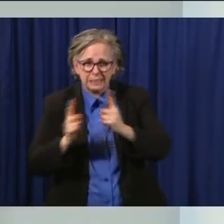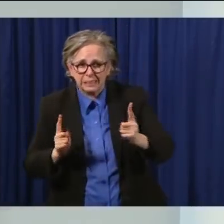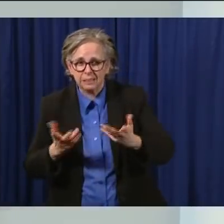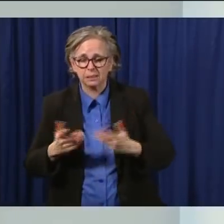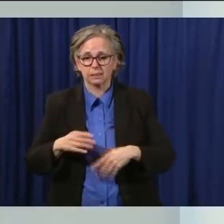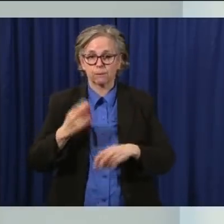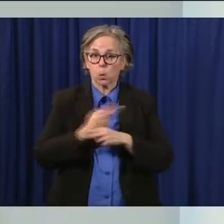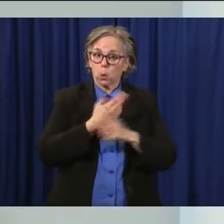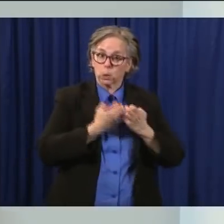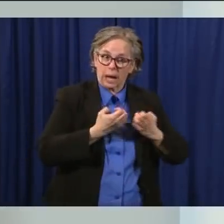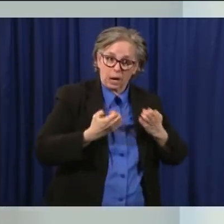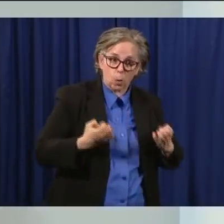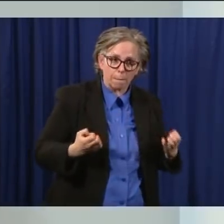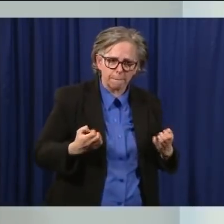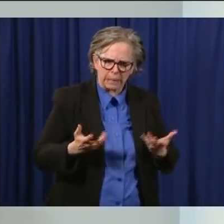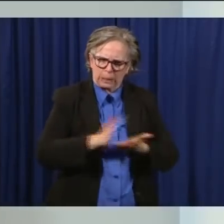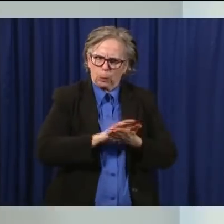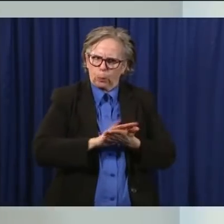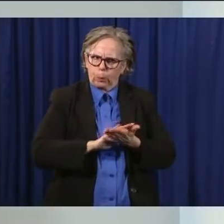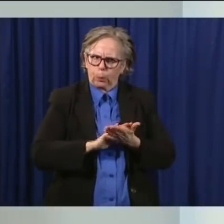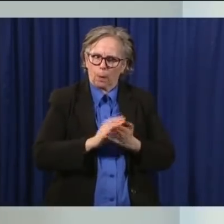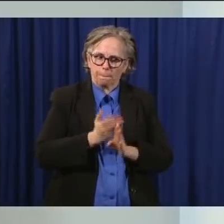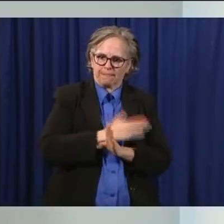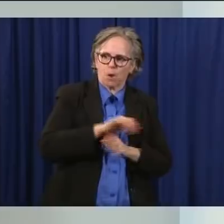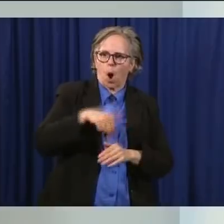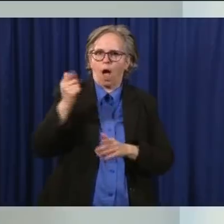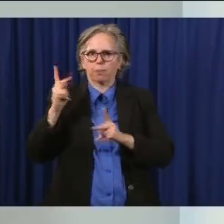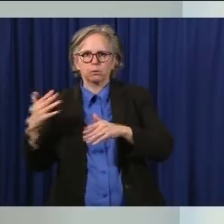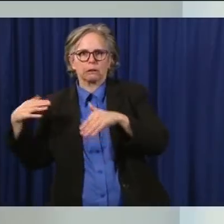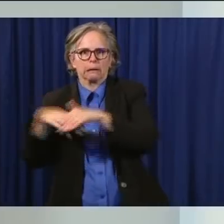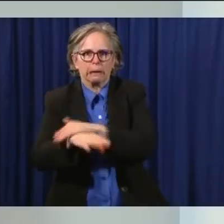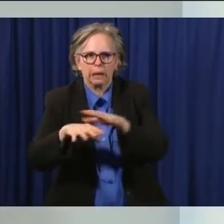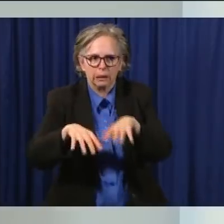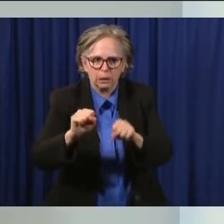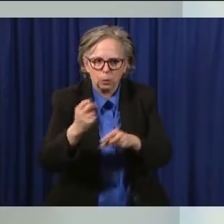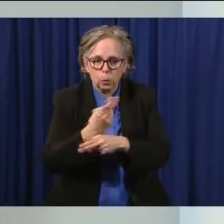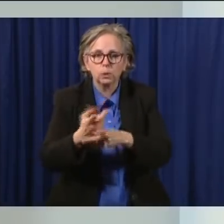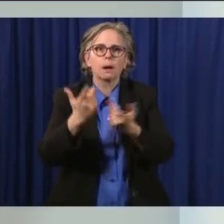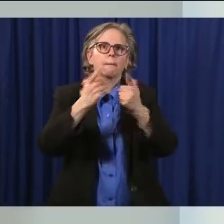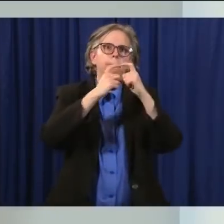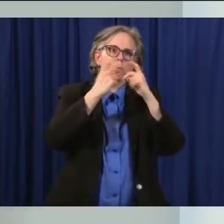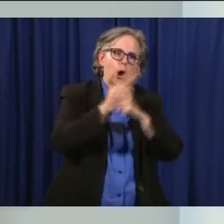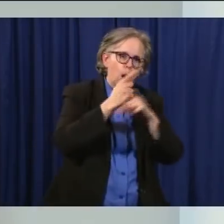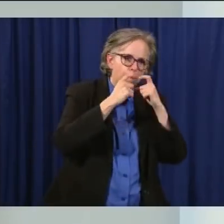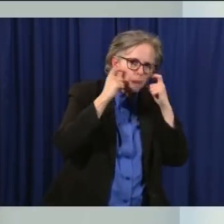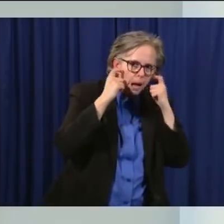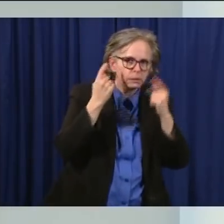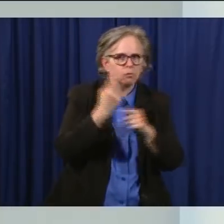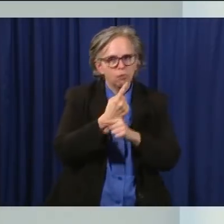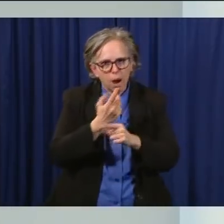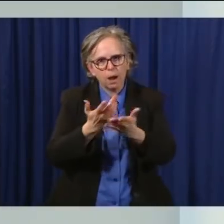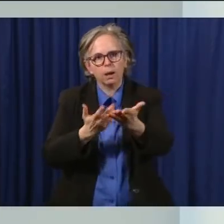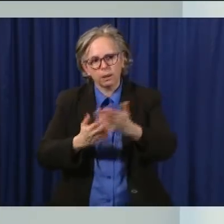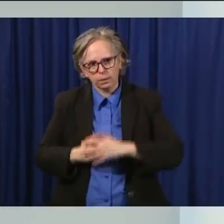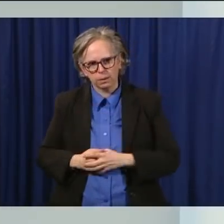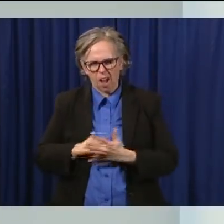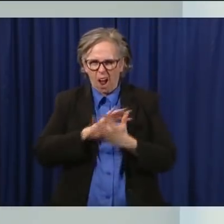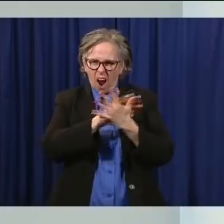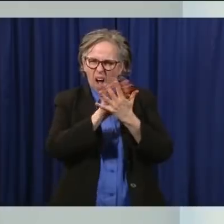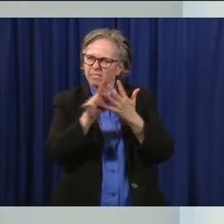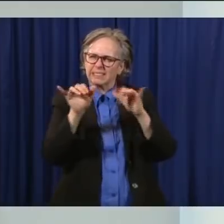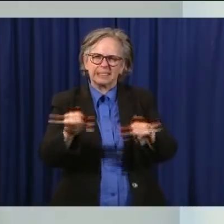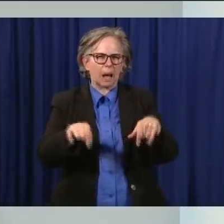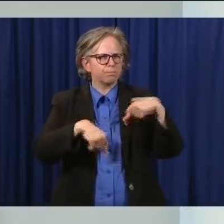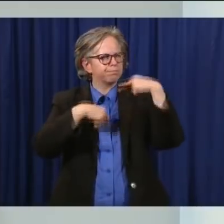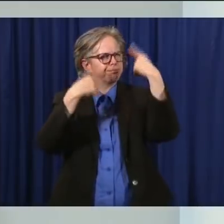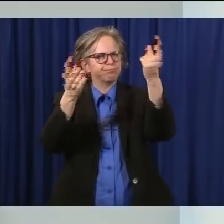it, and masks where appropriate. All of those strategies have been what we've been deploying